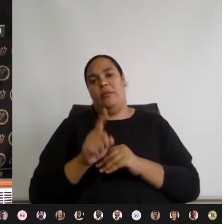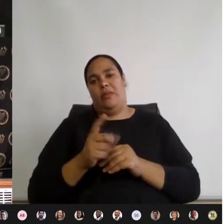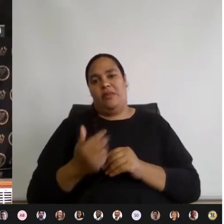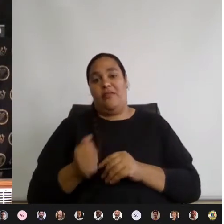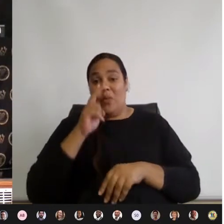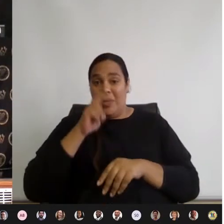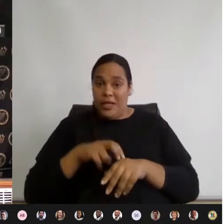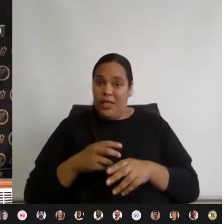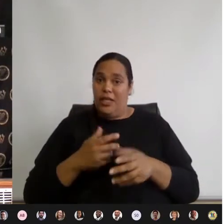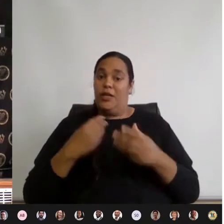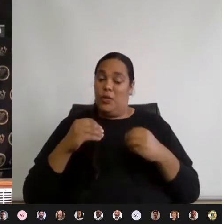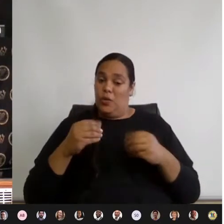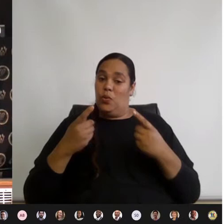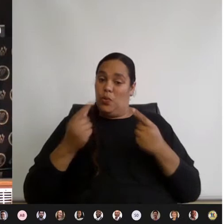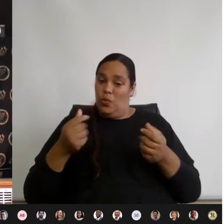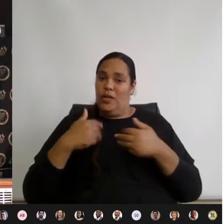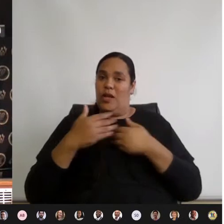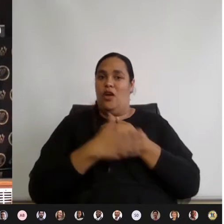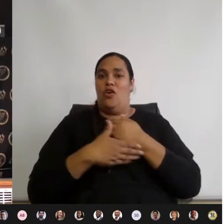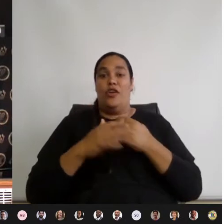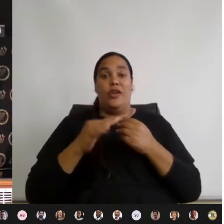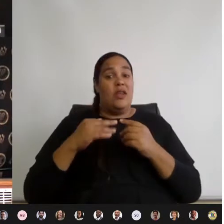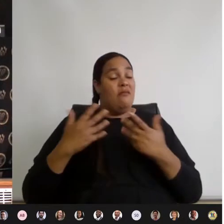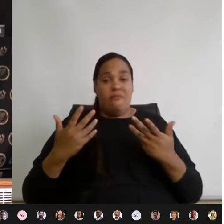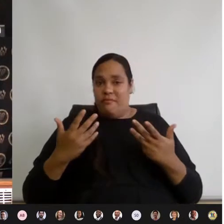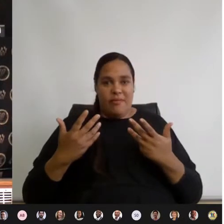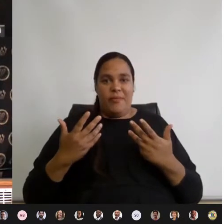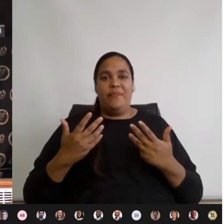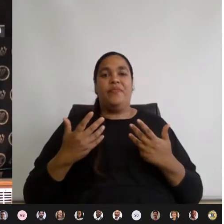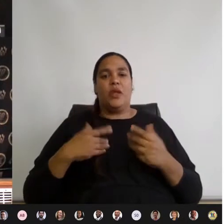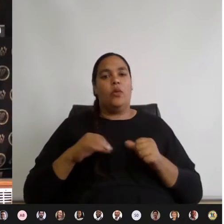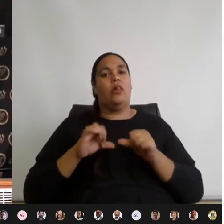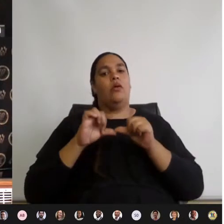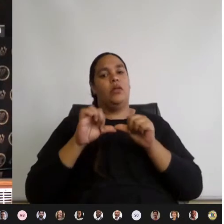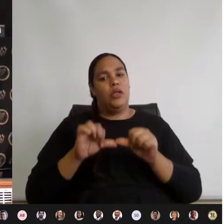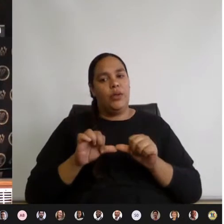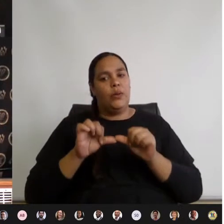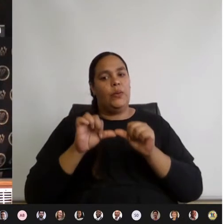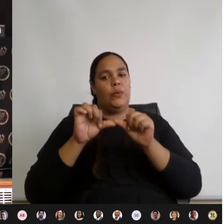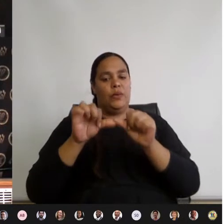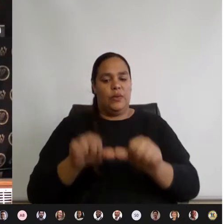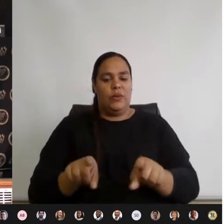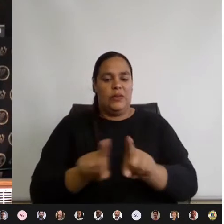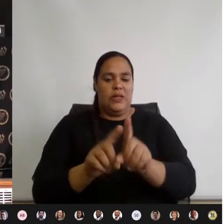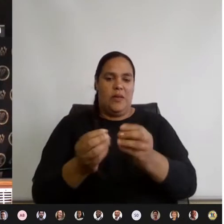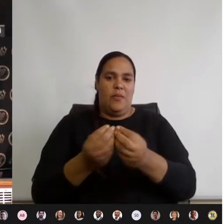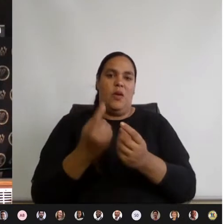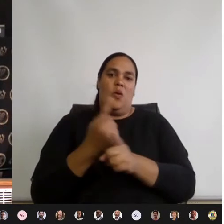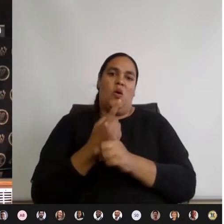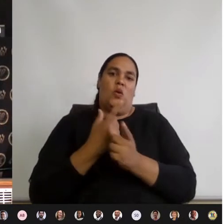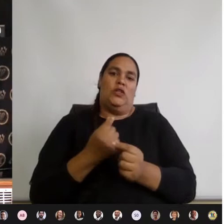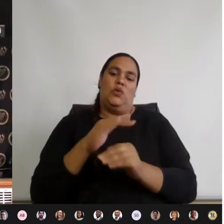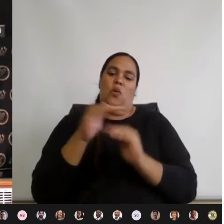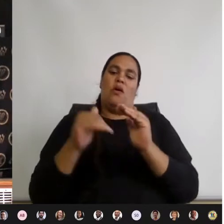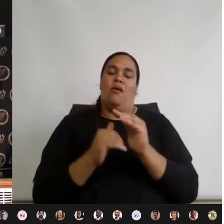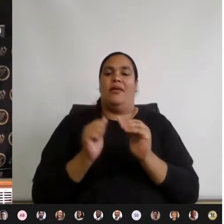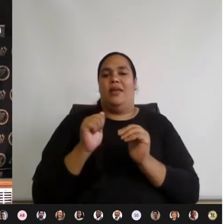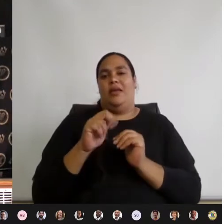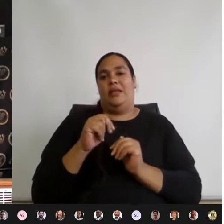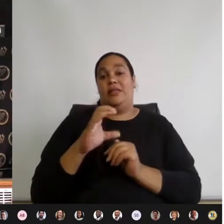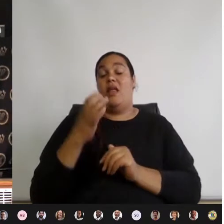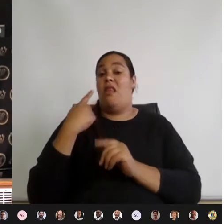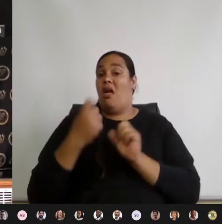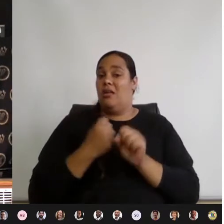deal with that in our country. If we don't, we will carry on in the same vein that we always have under the ANC. Like I said last year,